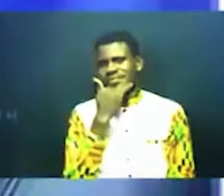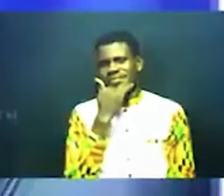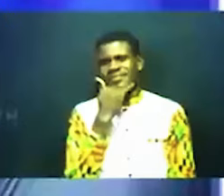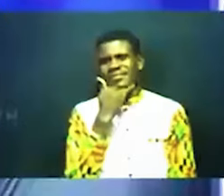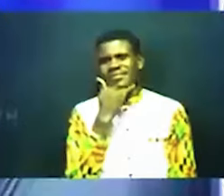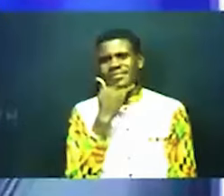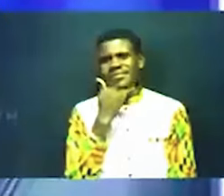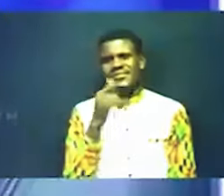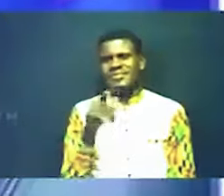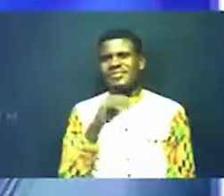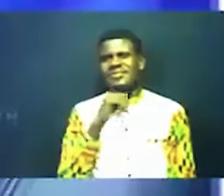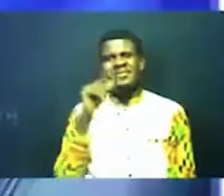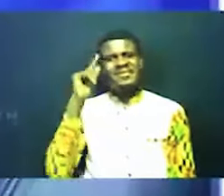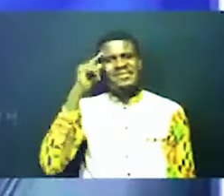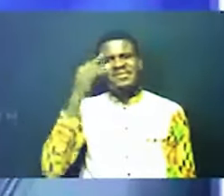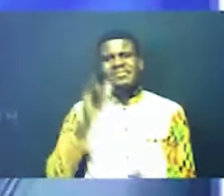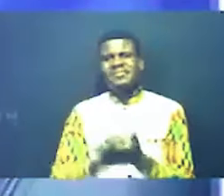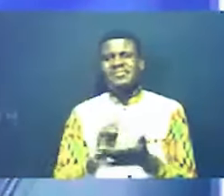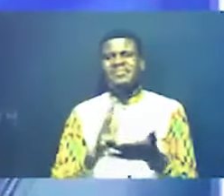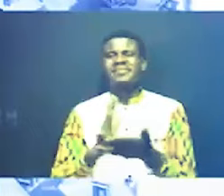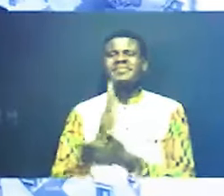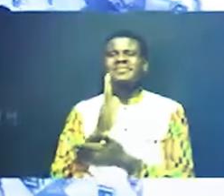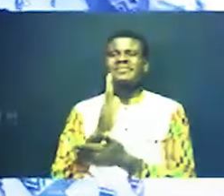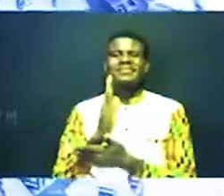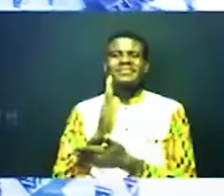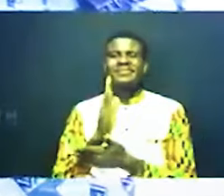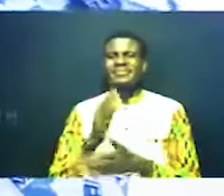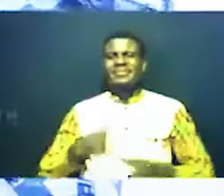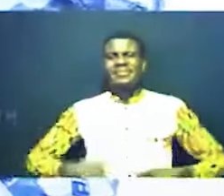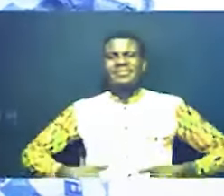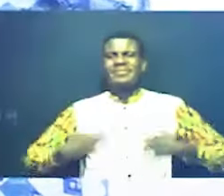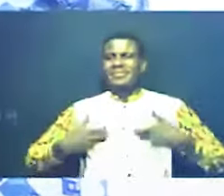that it's righteous anger. Because I have